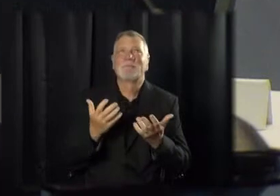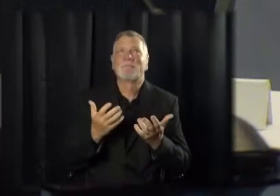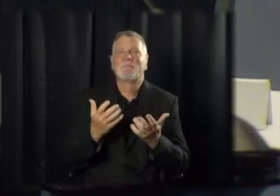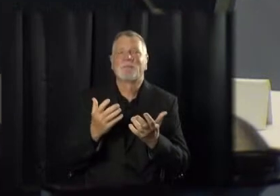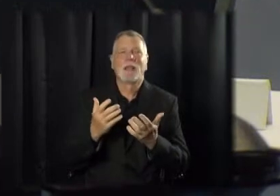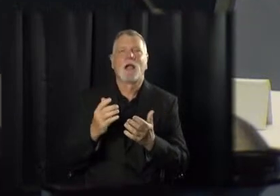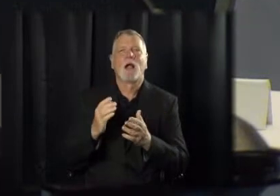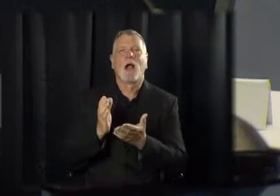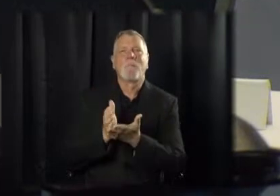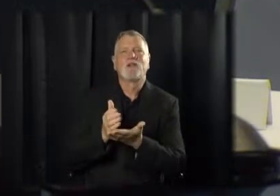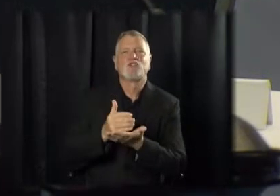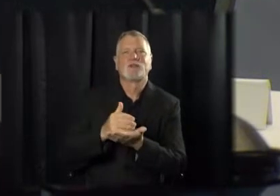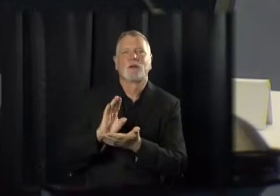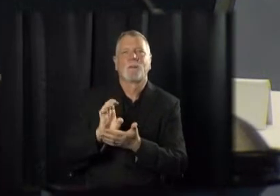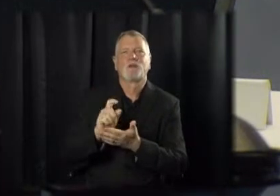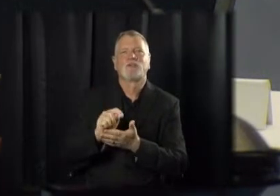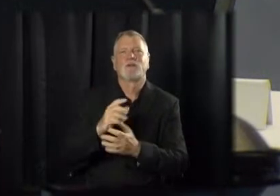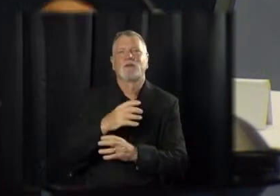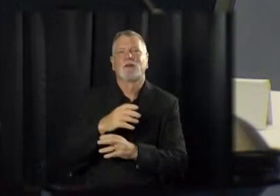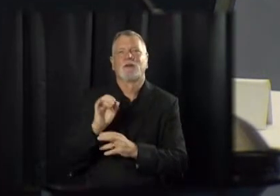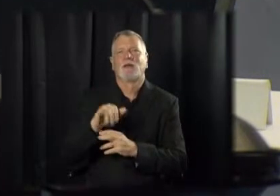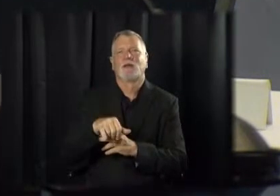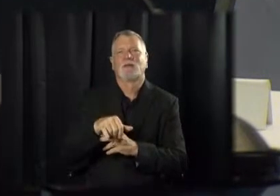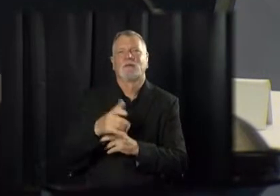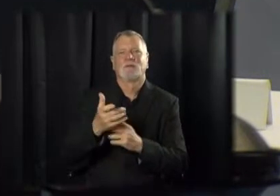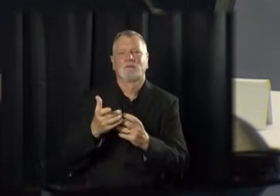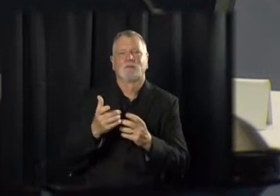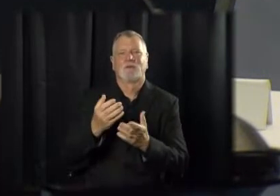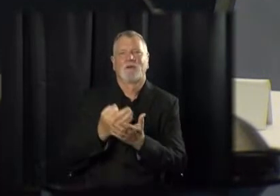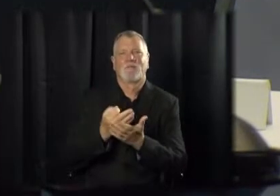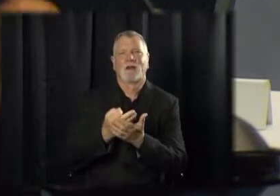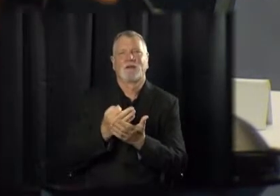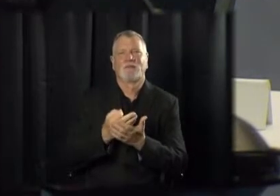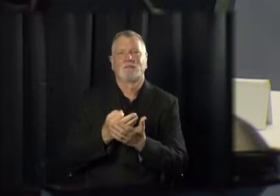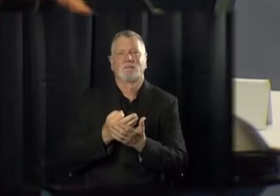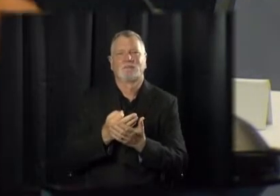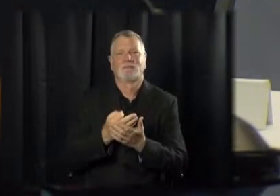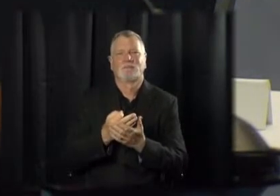a budget that is financially